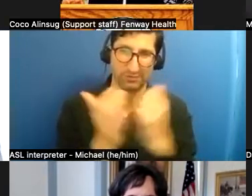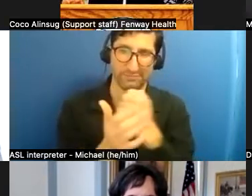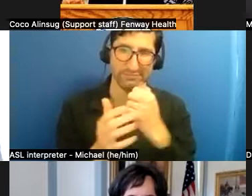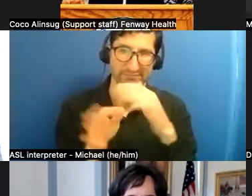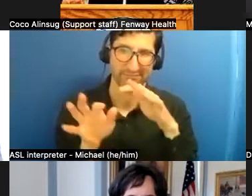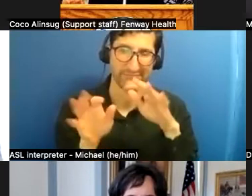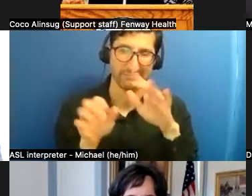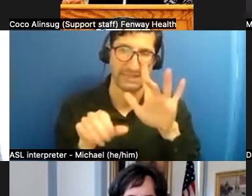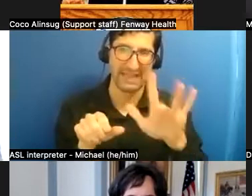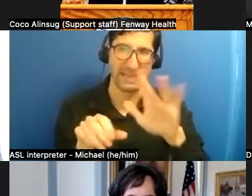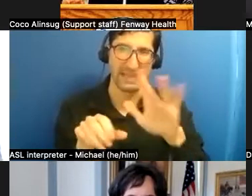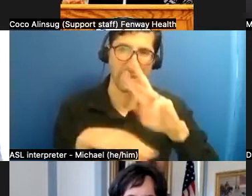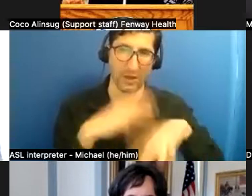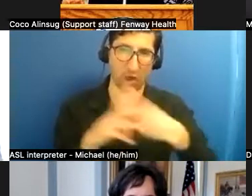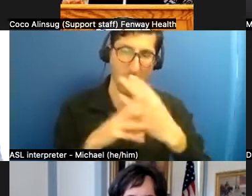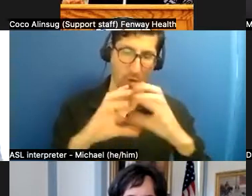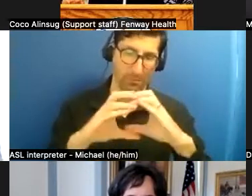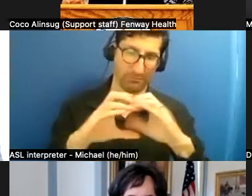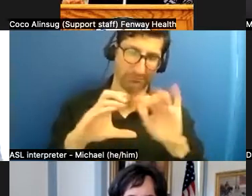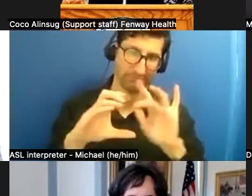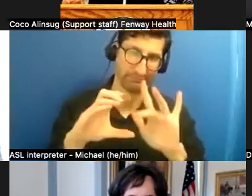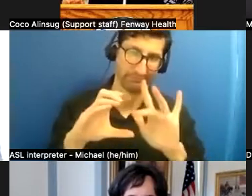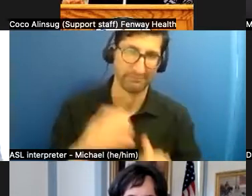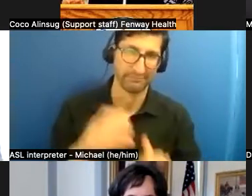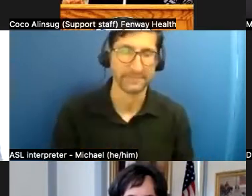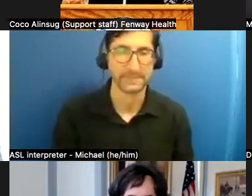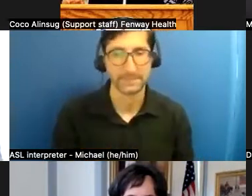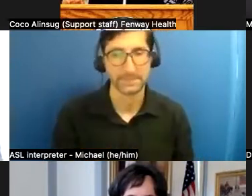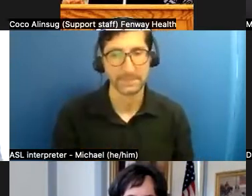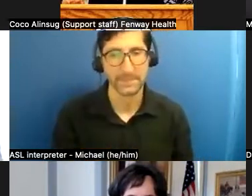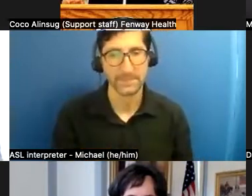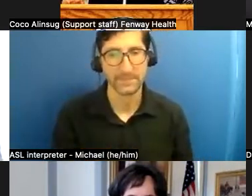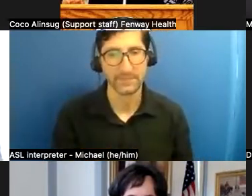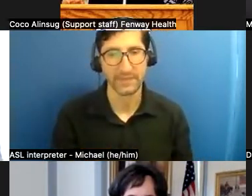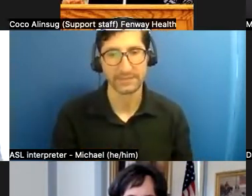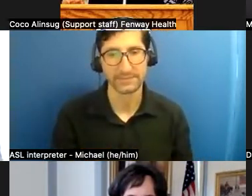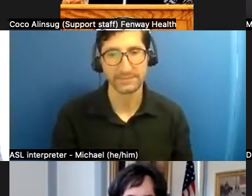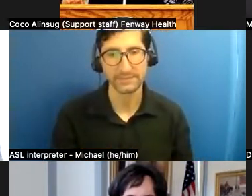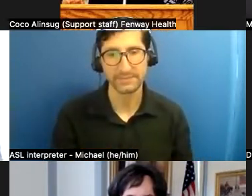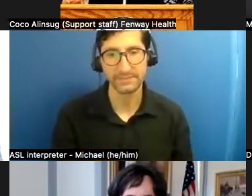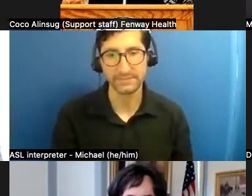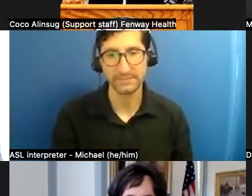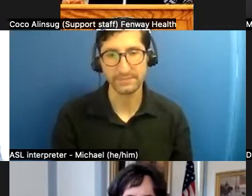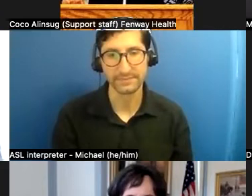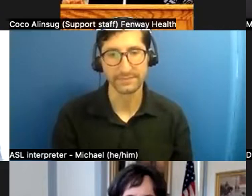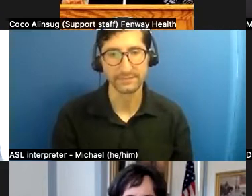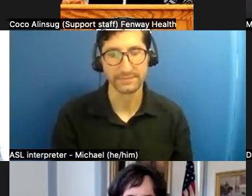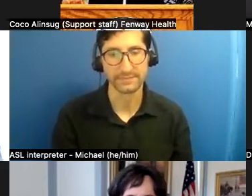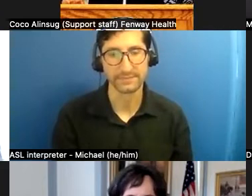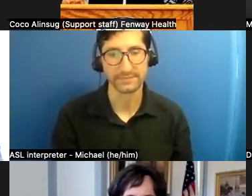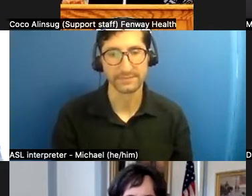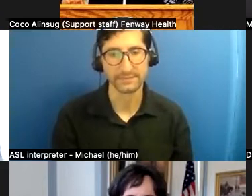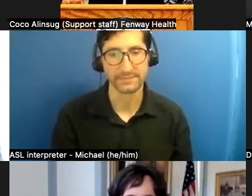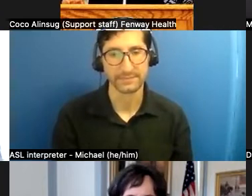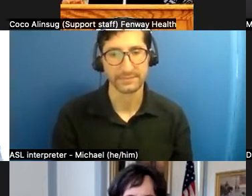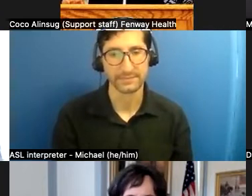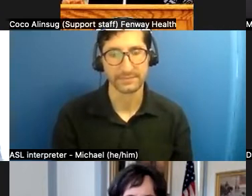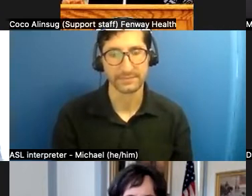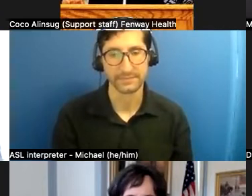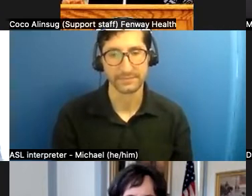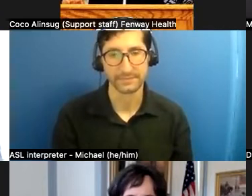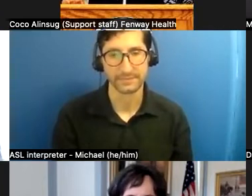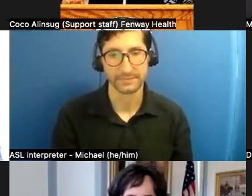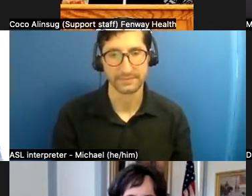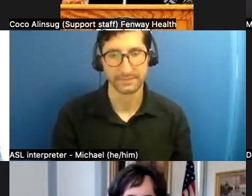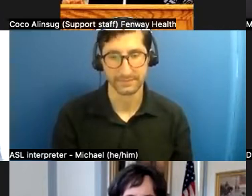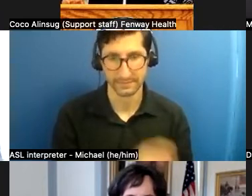de interpretación, interpretation, van a ver ese globo. Y cuando vean ese globo, es importante que escojan o